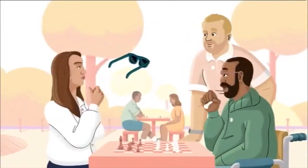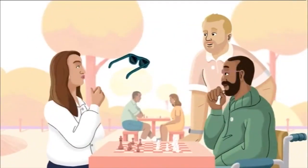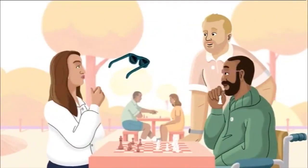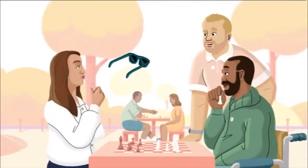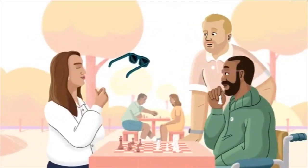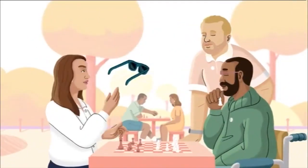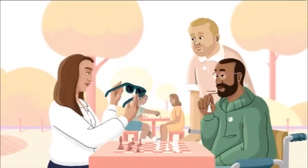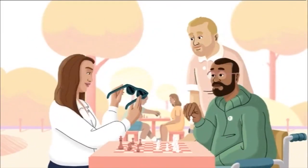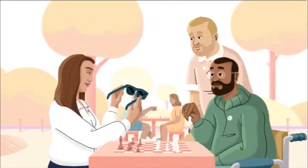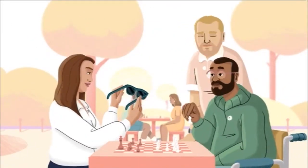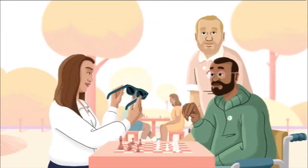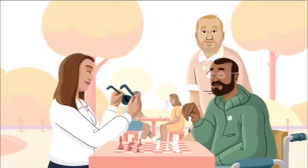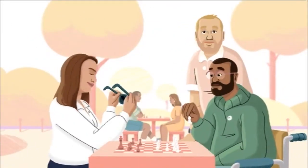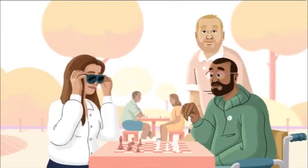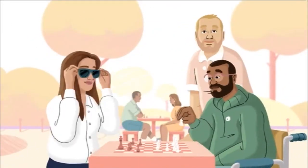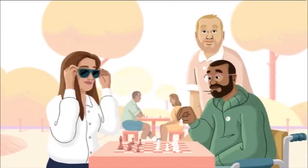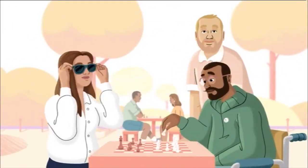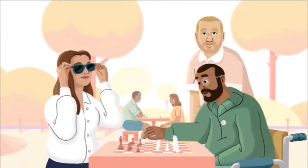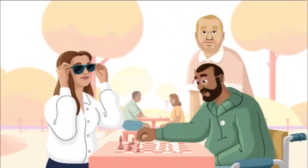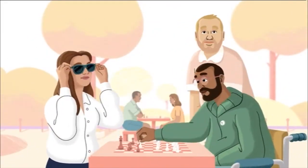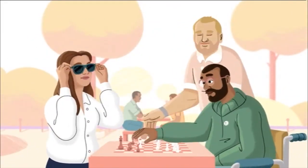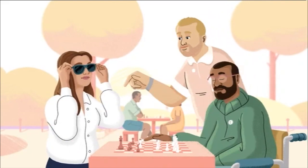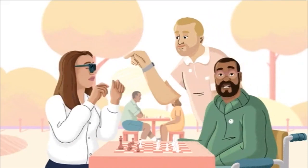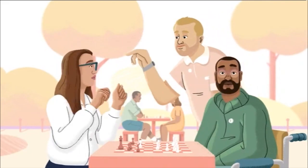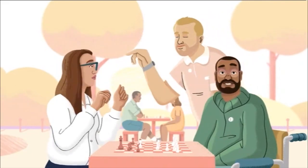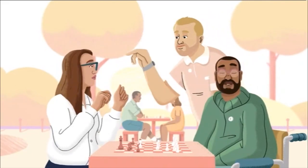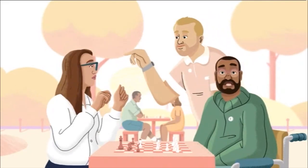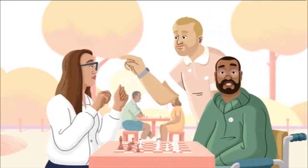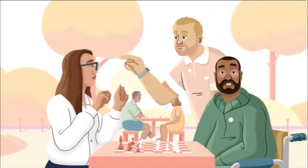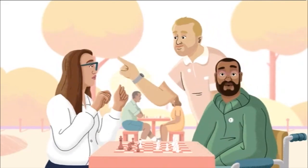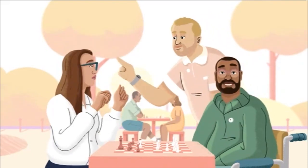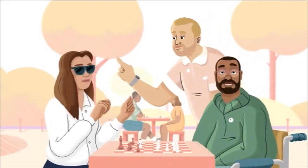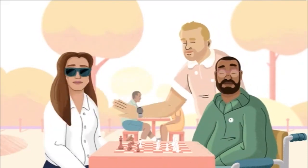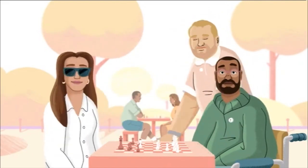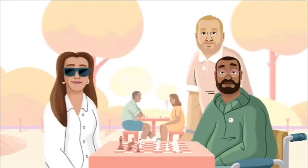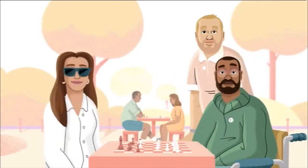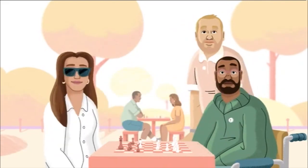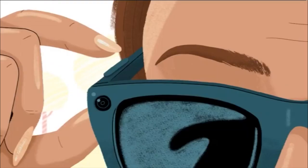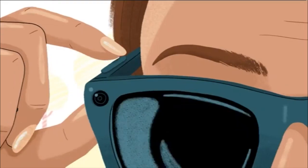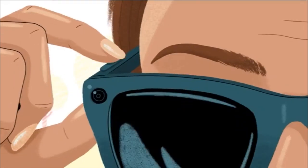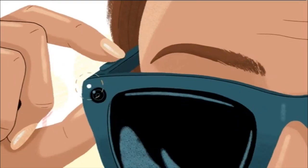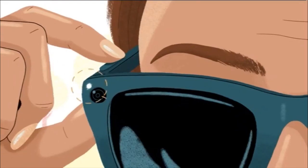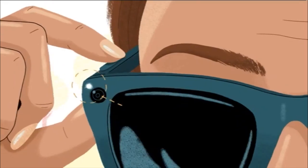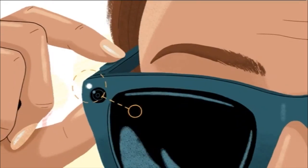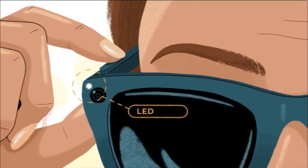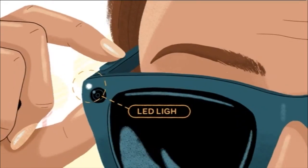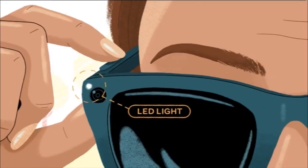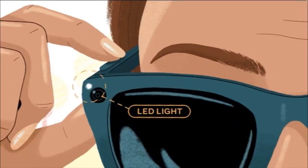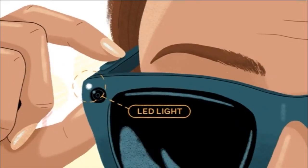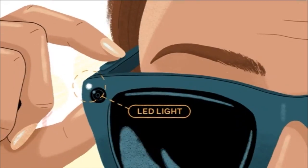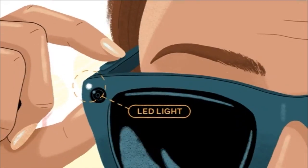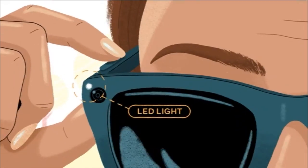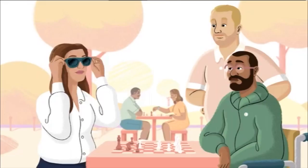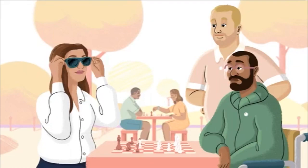Smart glasses have built-in cameras that can capture photos and short videos. How do we know when they're recording? You can see an LED light right